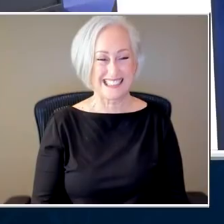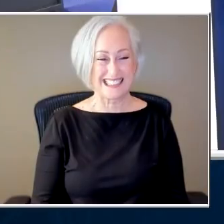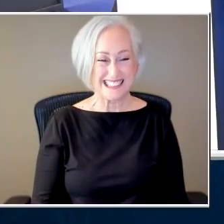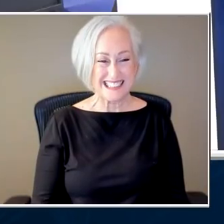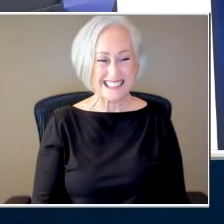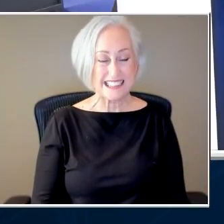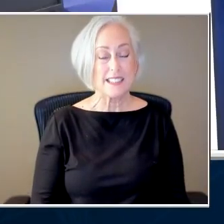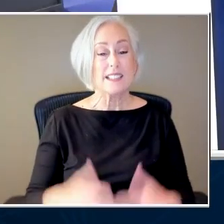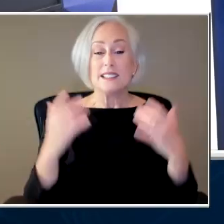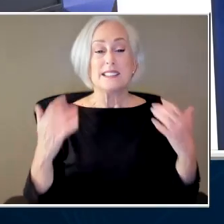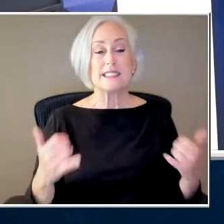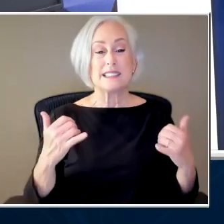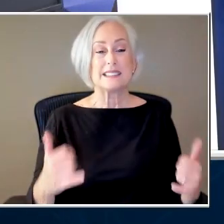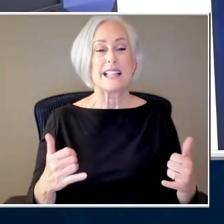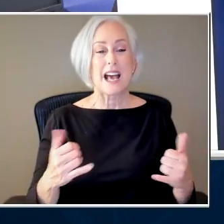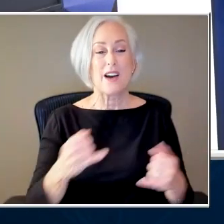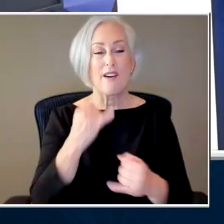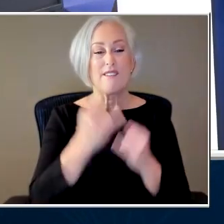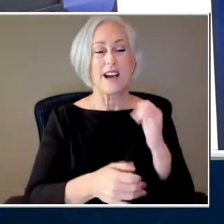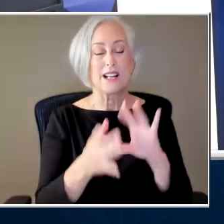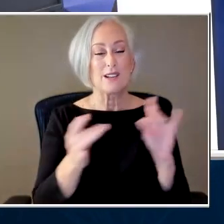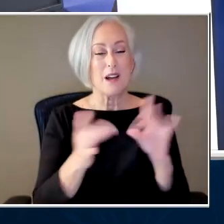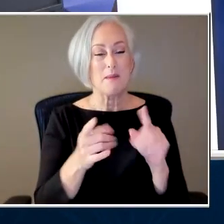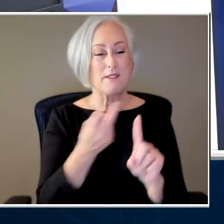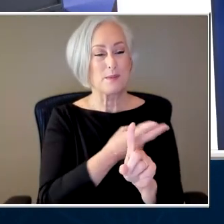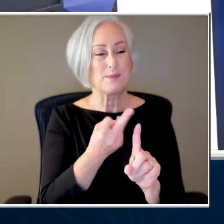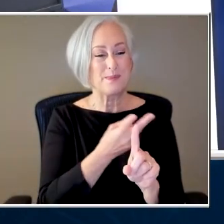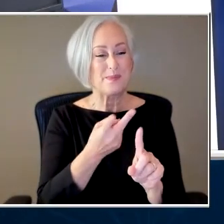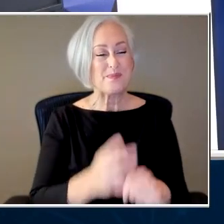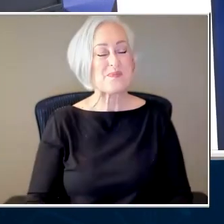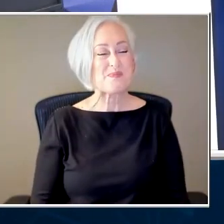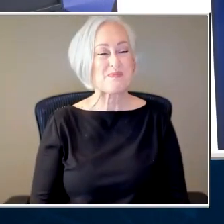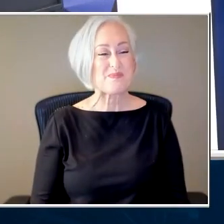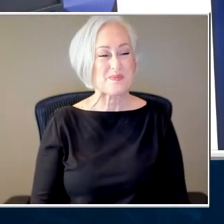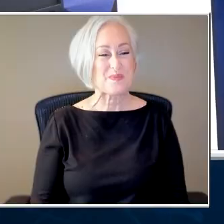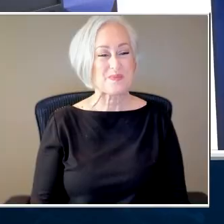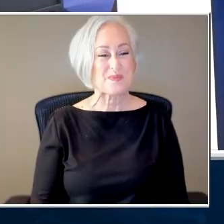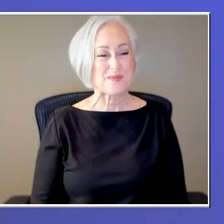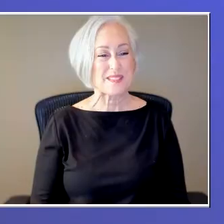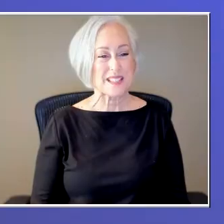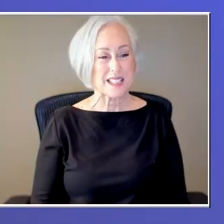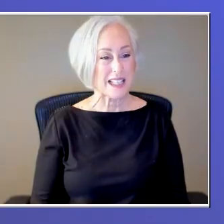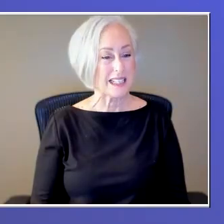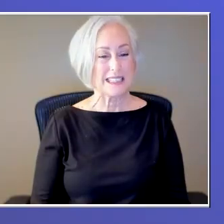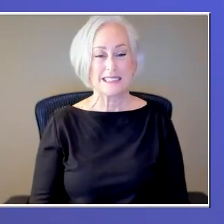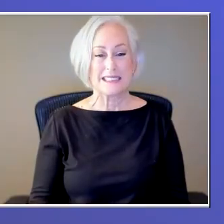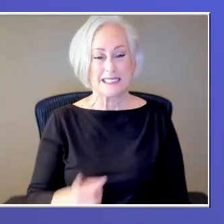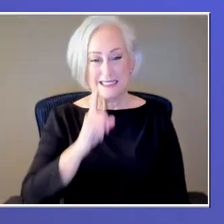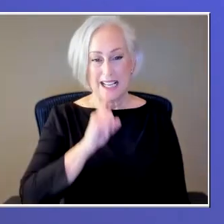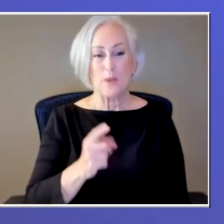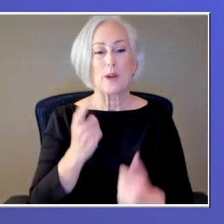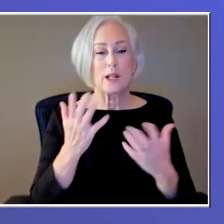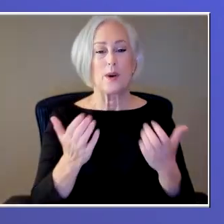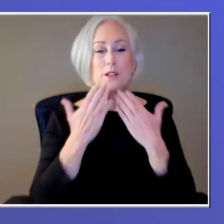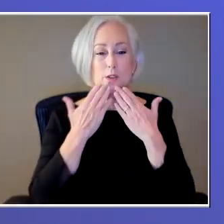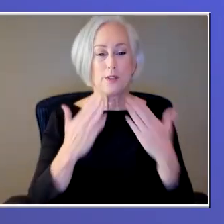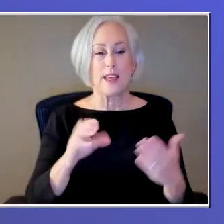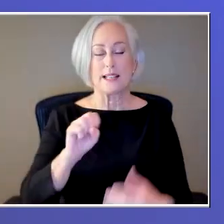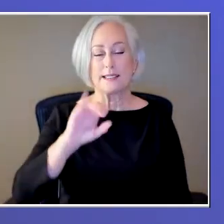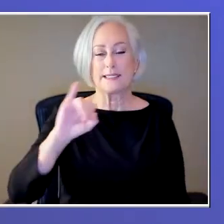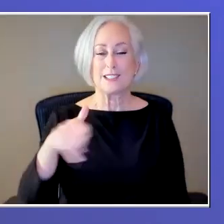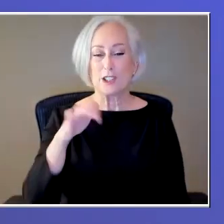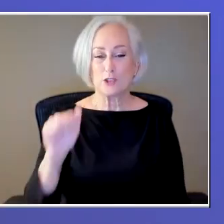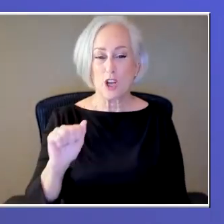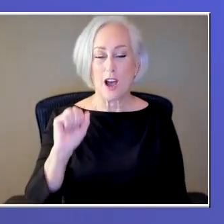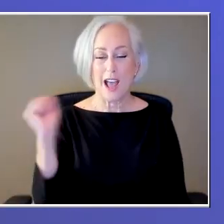our takeaways today. What's the big takeaway from our conversation? I really want to thank Silja and all of our